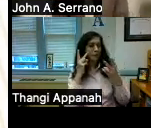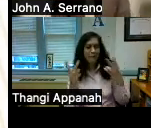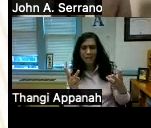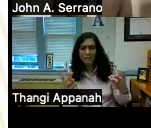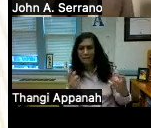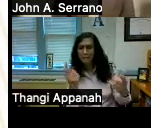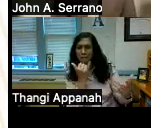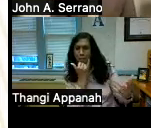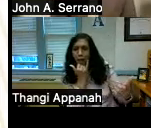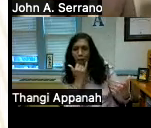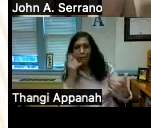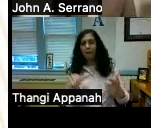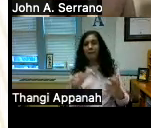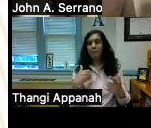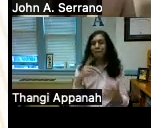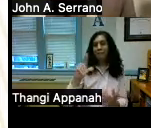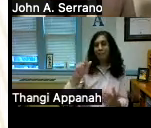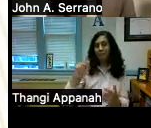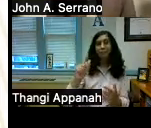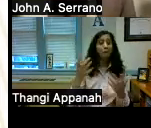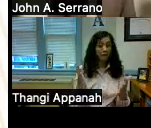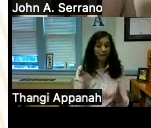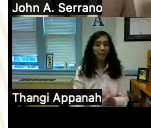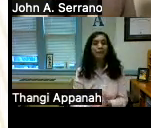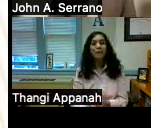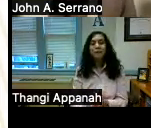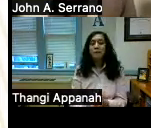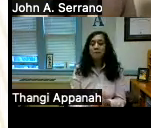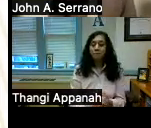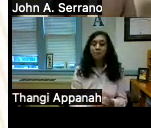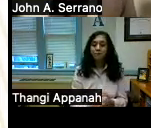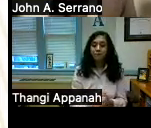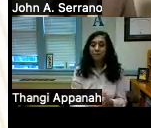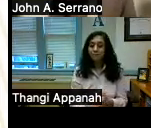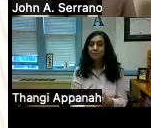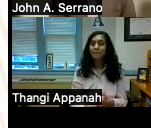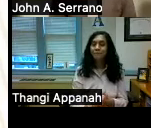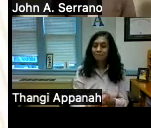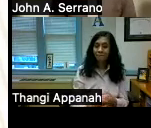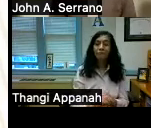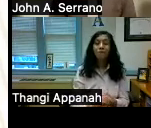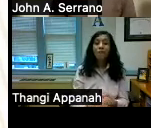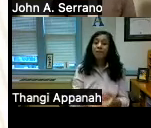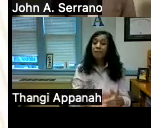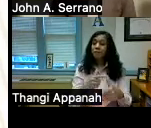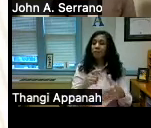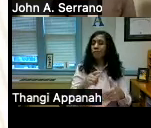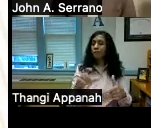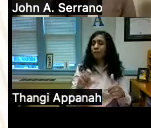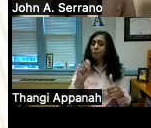this before, I know, and you tell me if I'm wrong, but you need to have data.